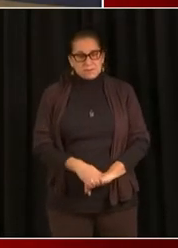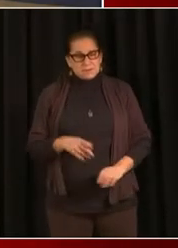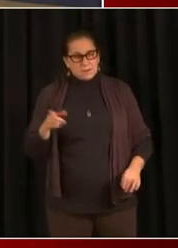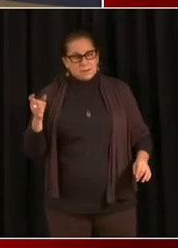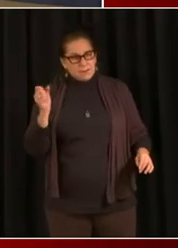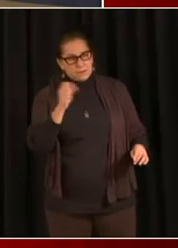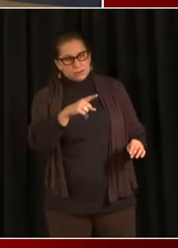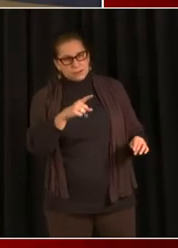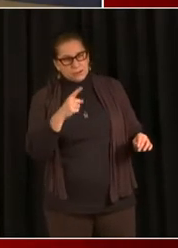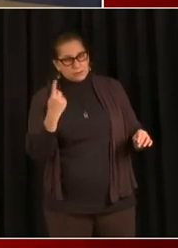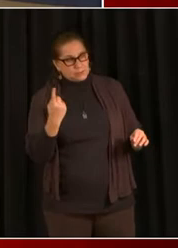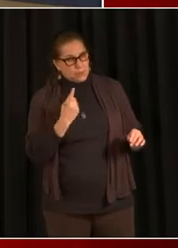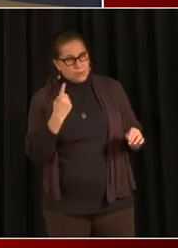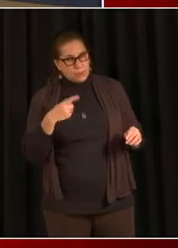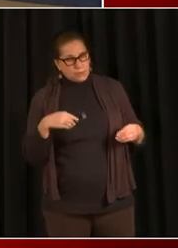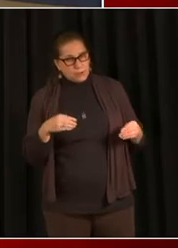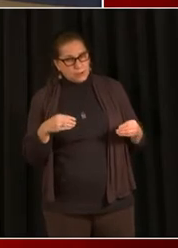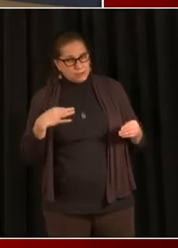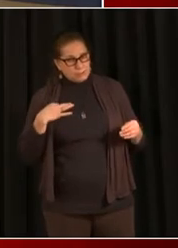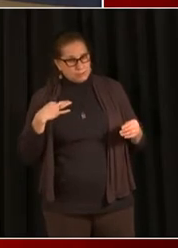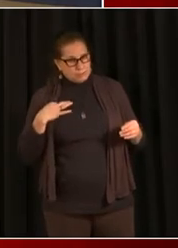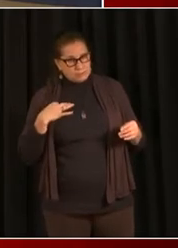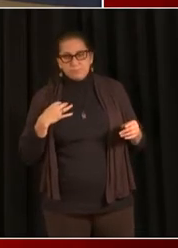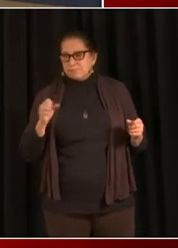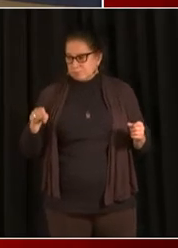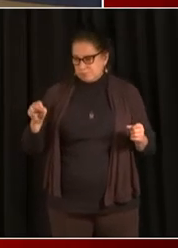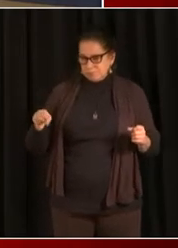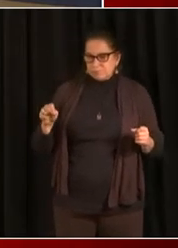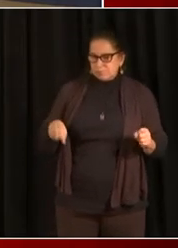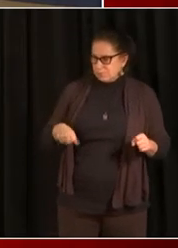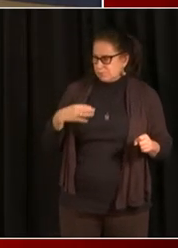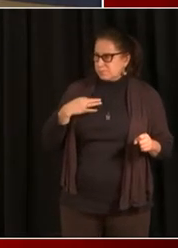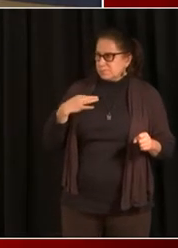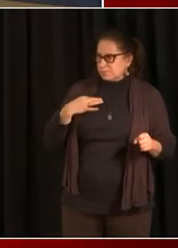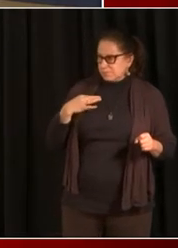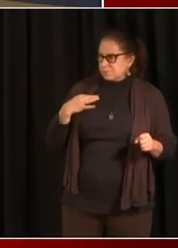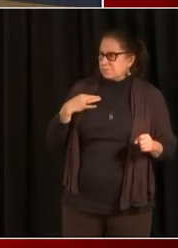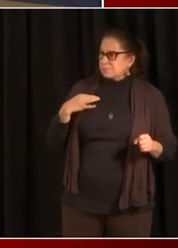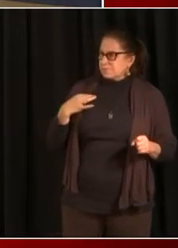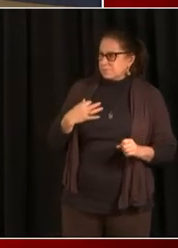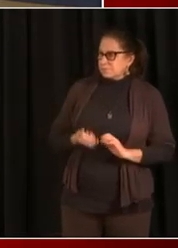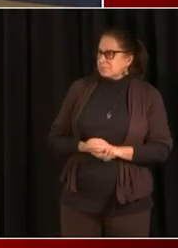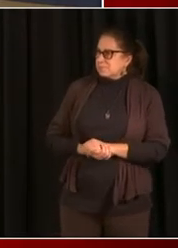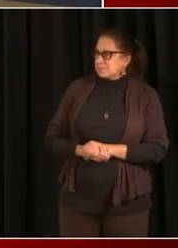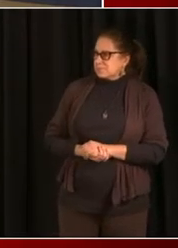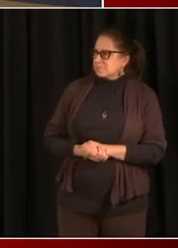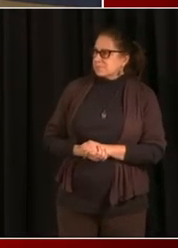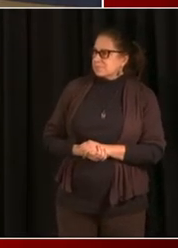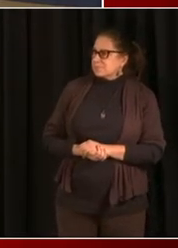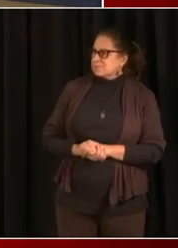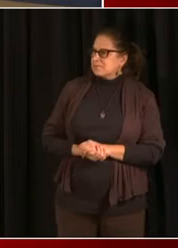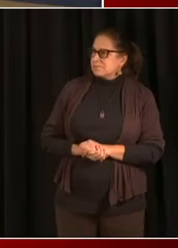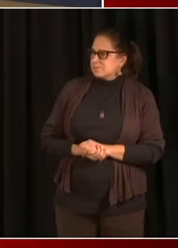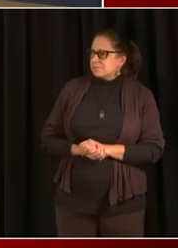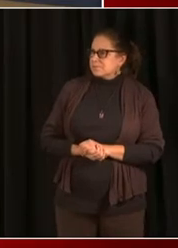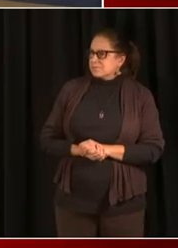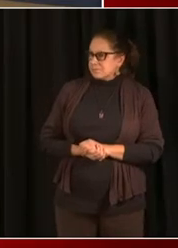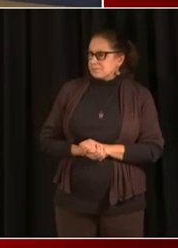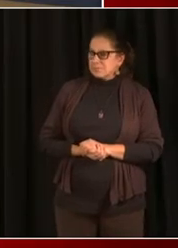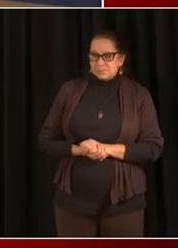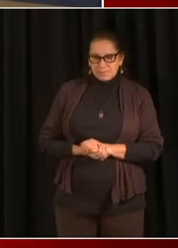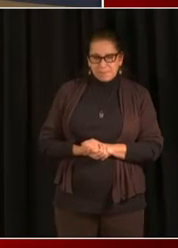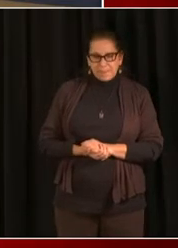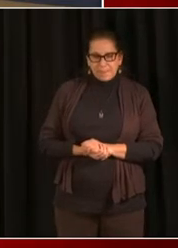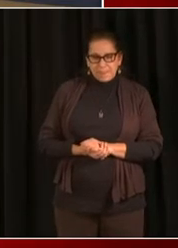to apply and receive the grant? Yes, they are sole proprietors that have a brick and mortar location and you are